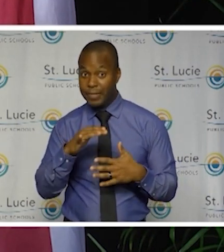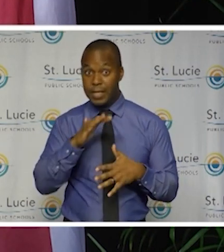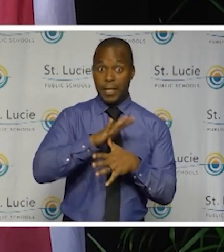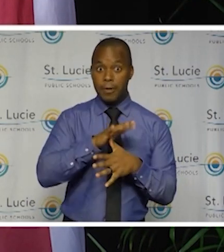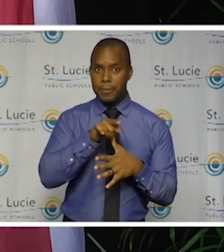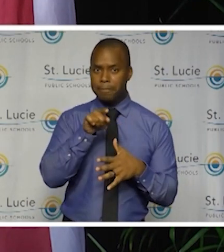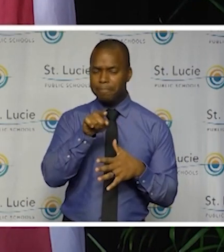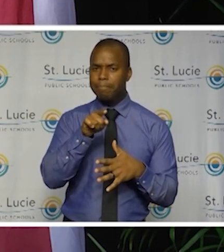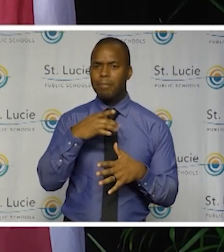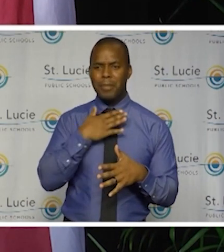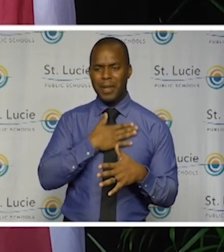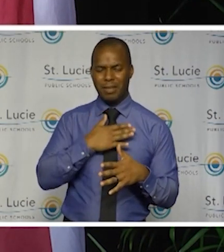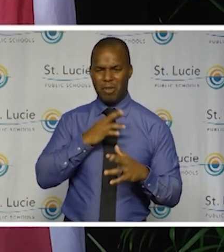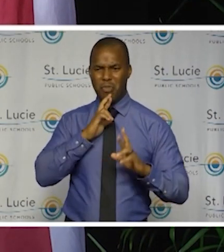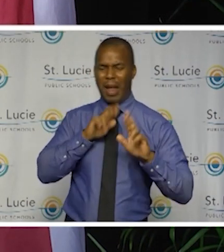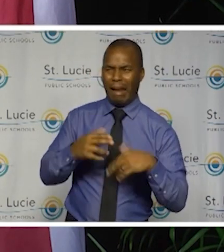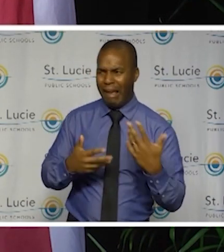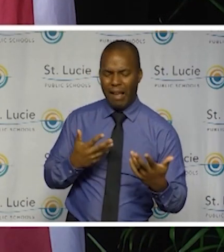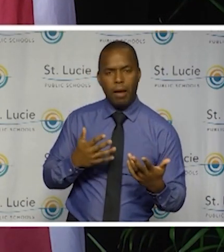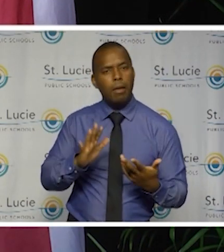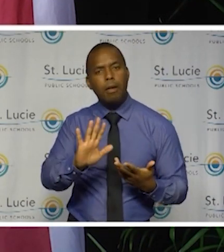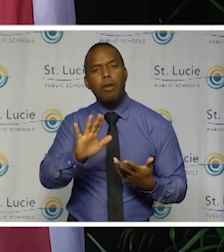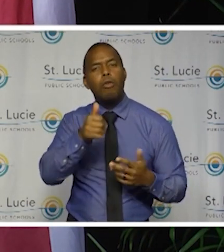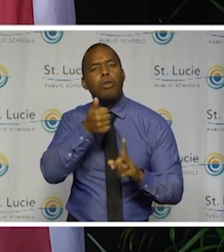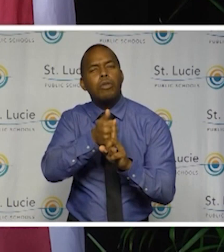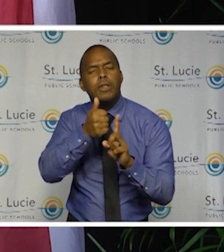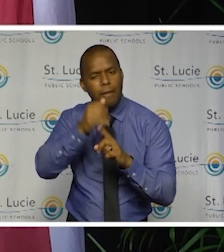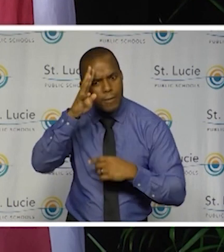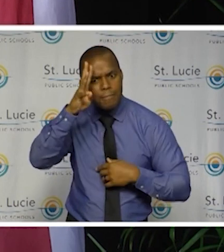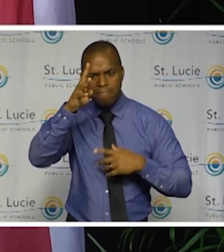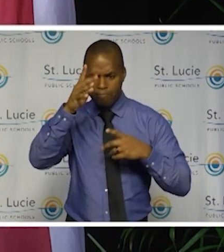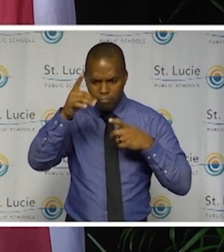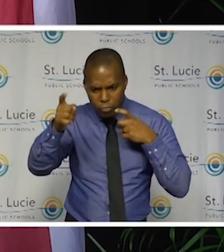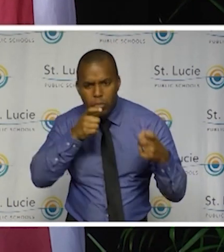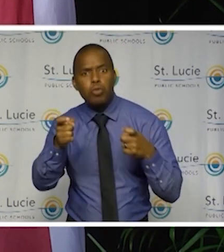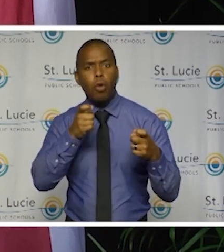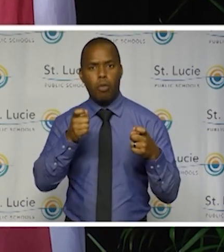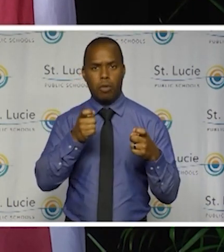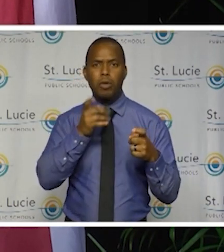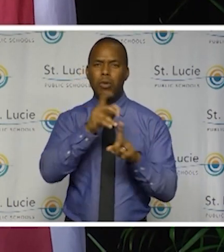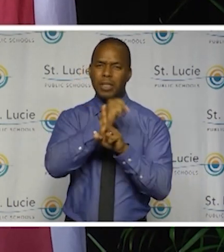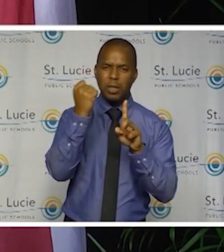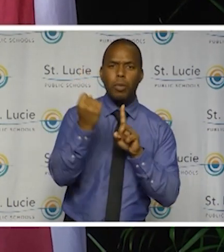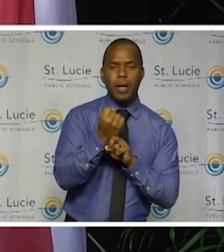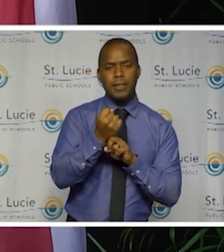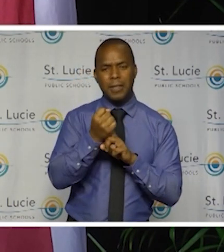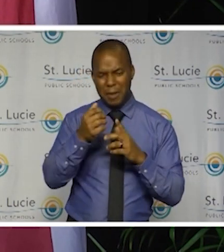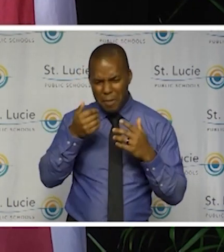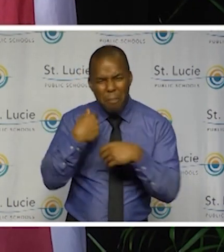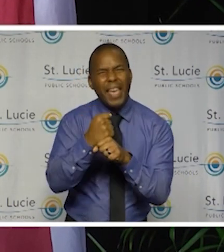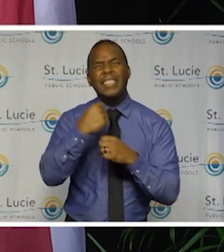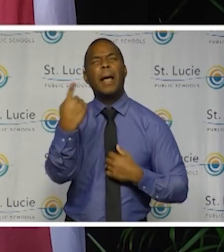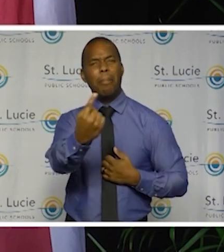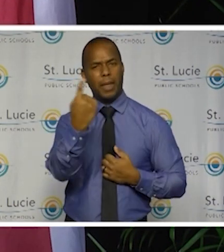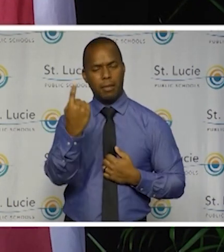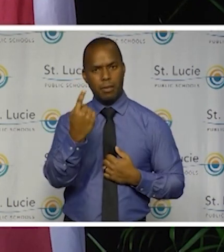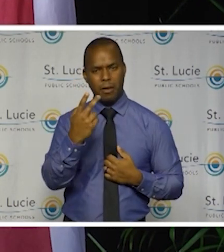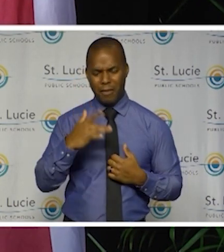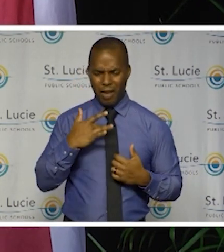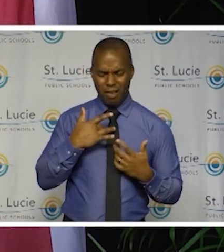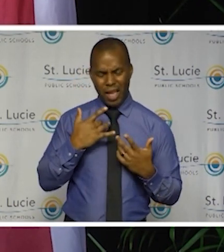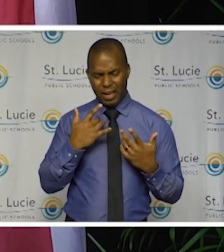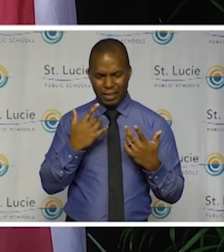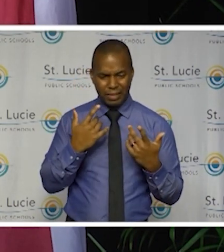don't merely react, but create, contribute, and produce. And seniors don't merely